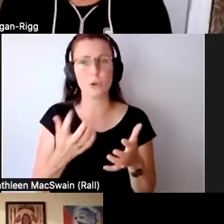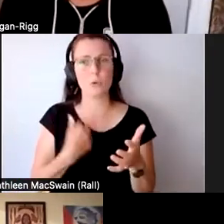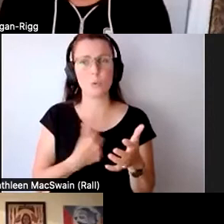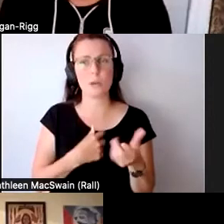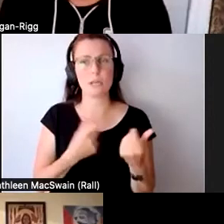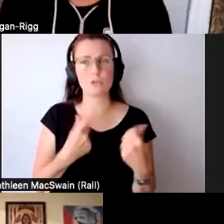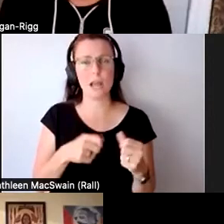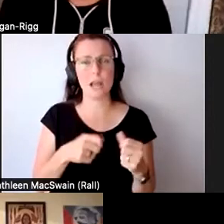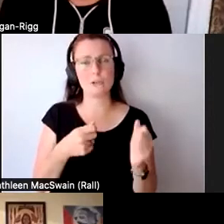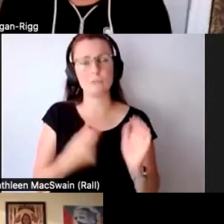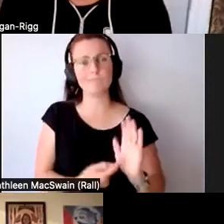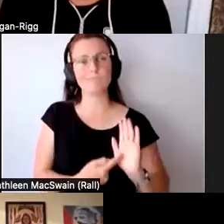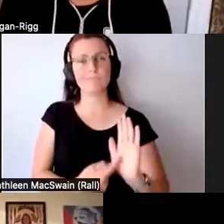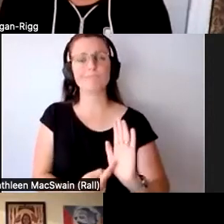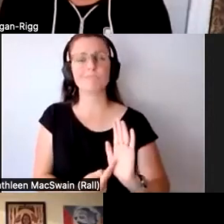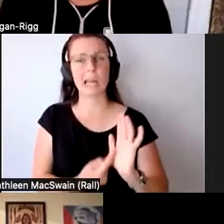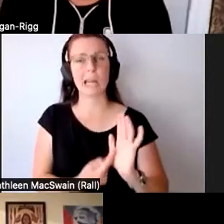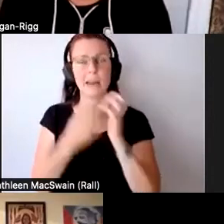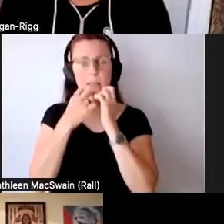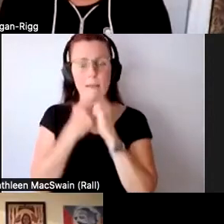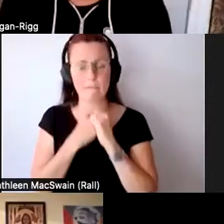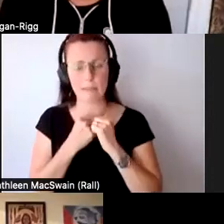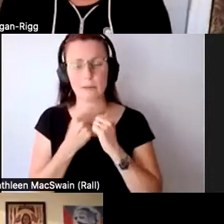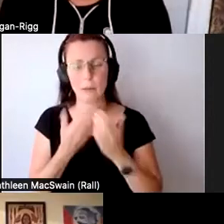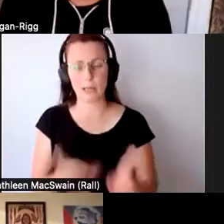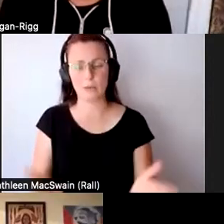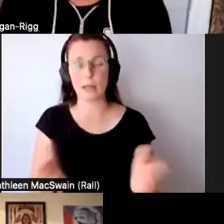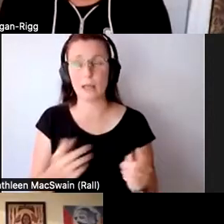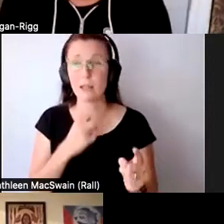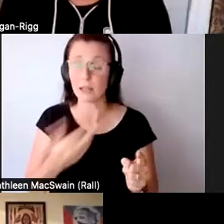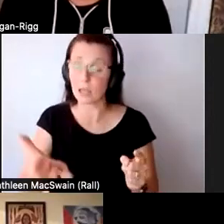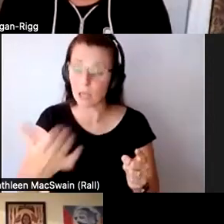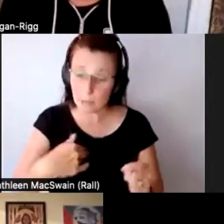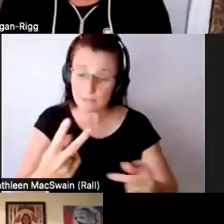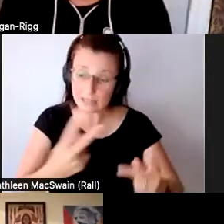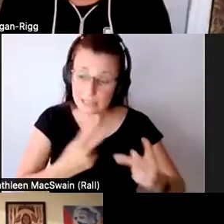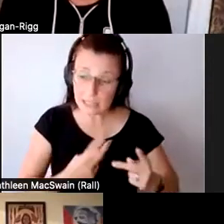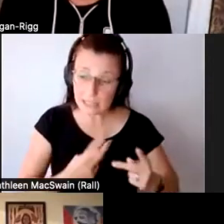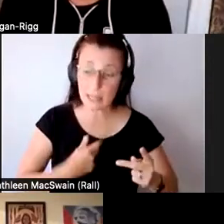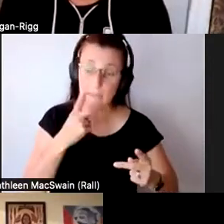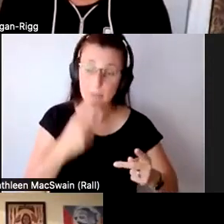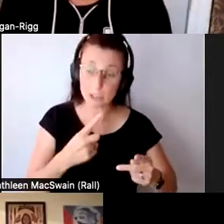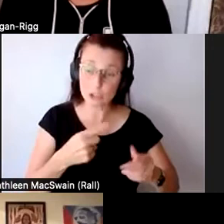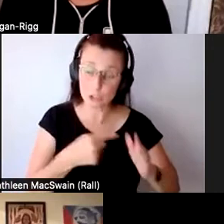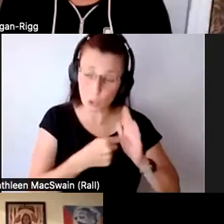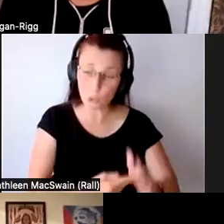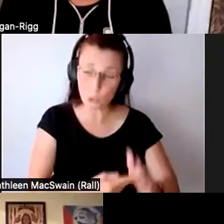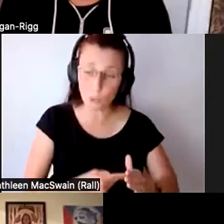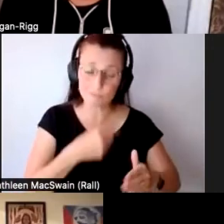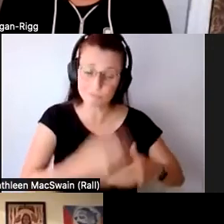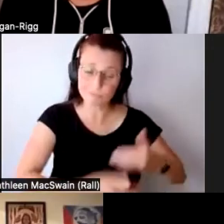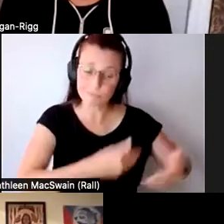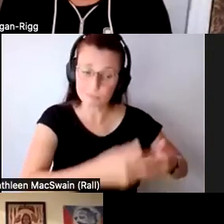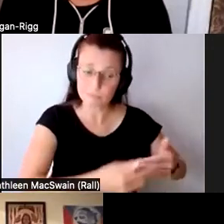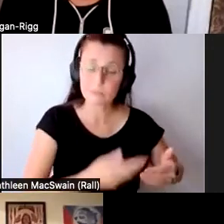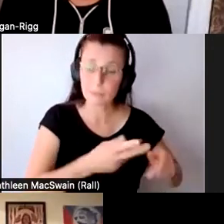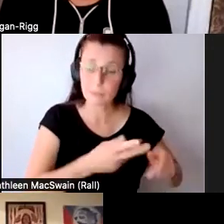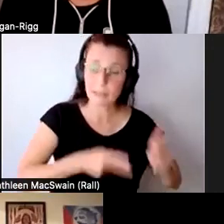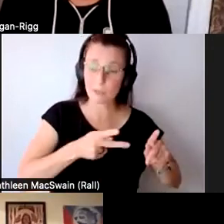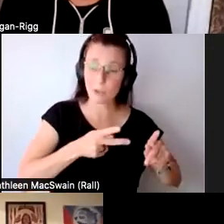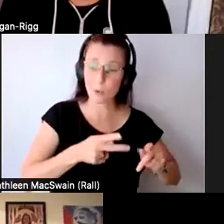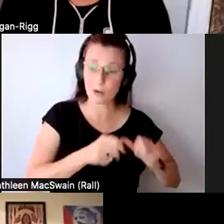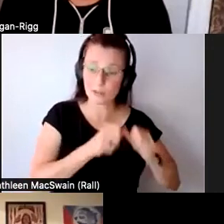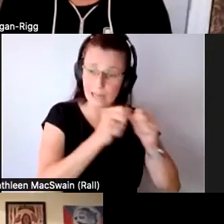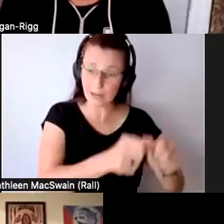I listen to them and take it in. Come visit. Let me walk you through the process. Let me show you that people are staying alive. And again, as I said